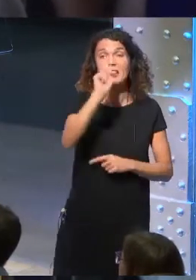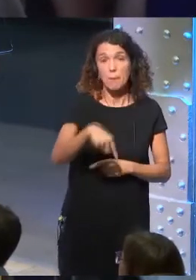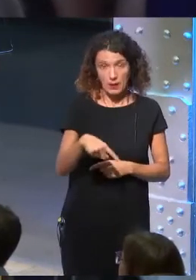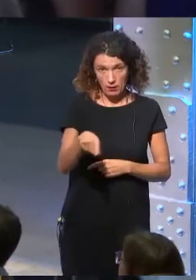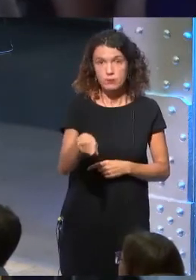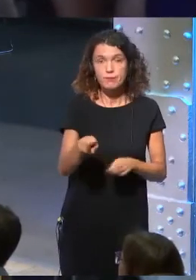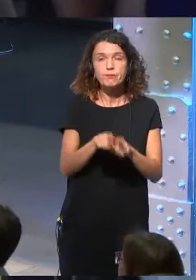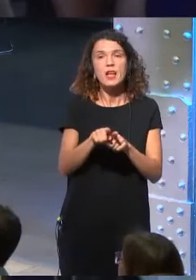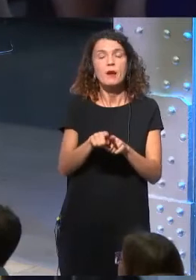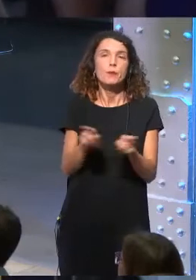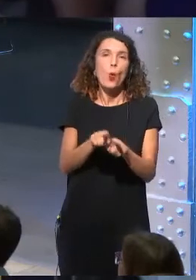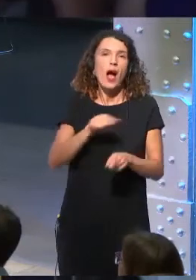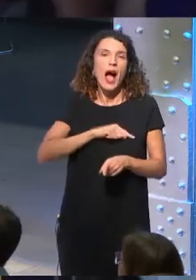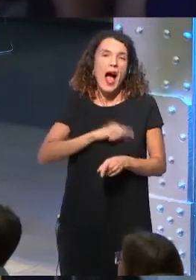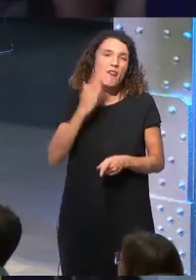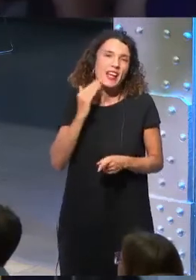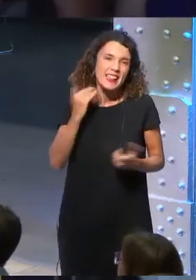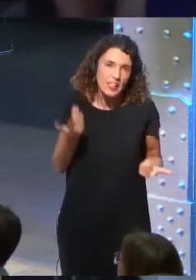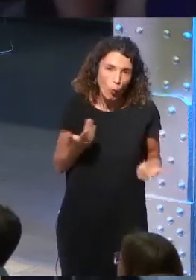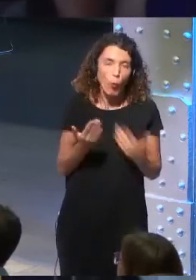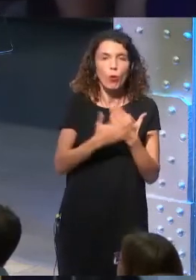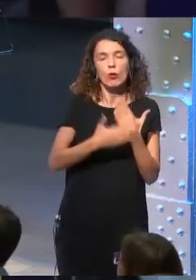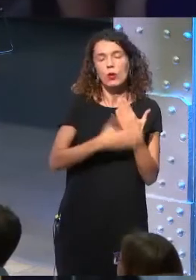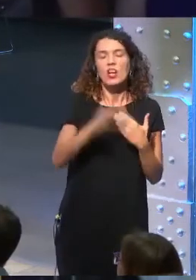equally relevant is the affection one.